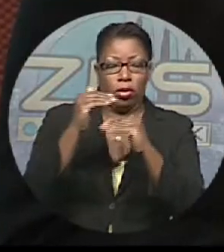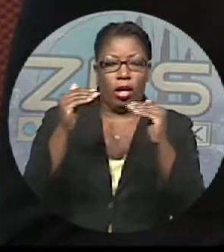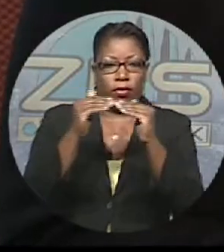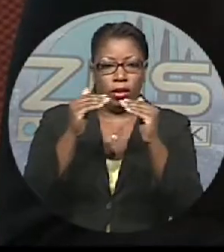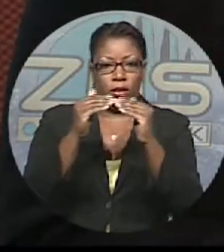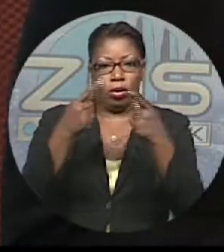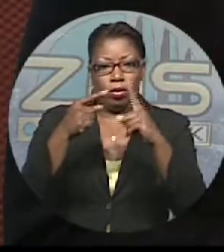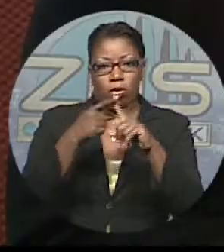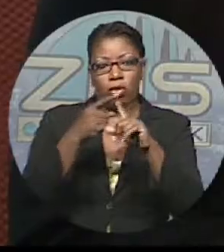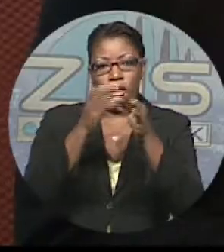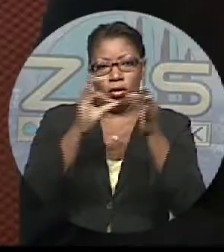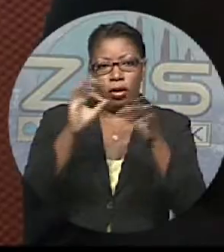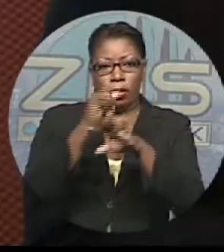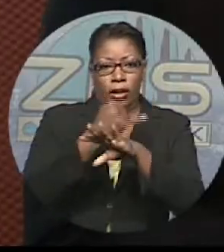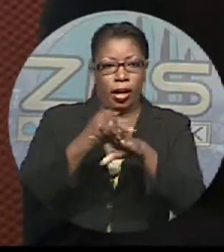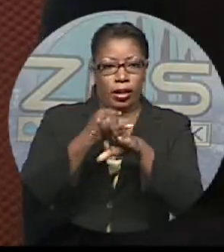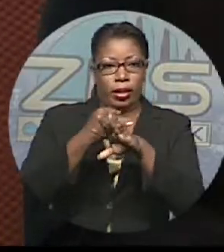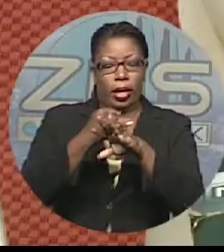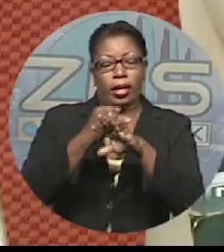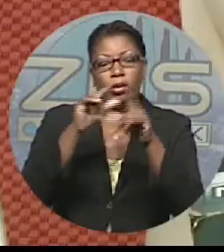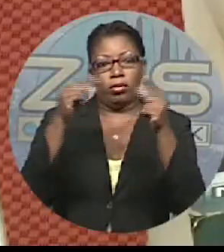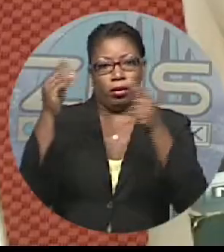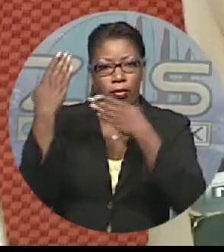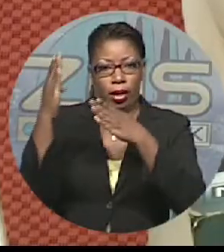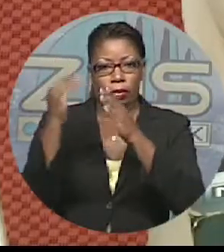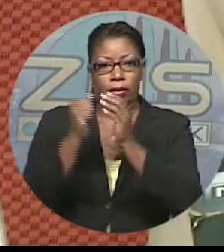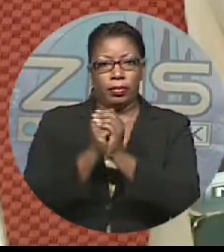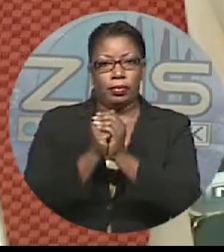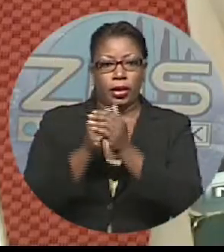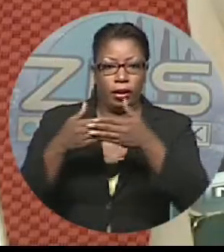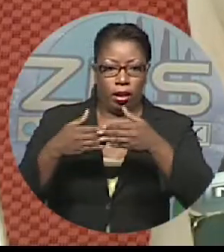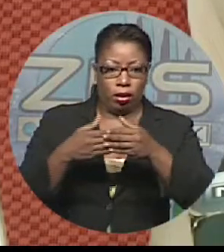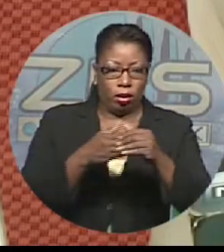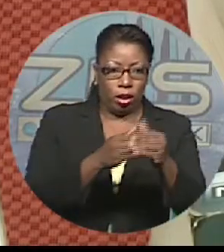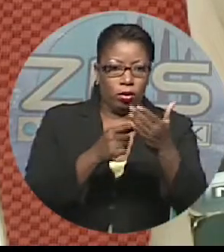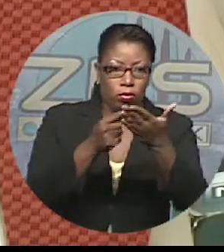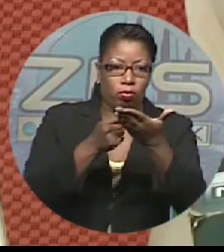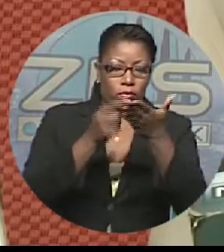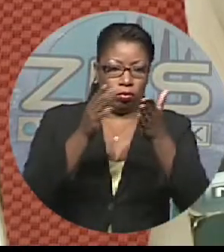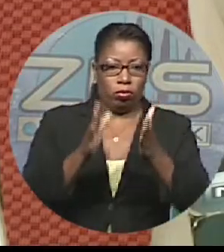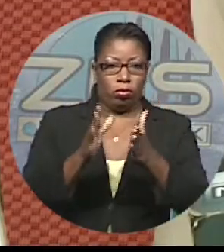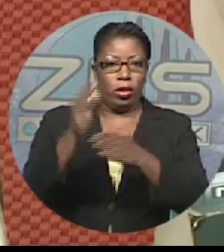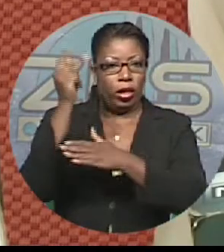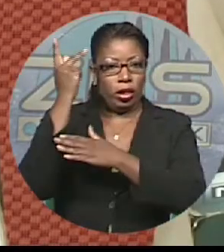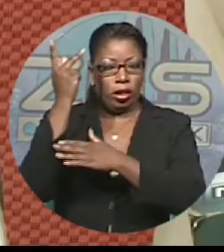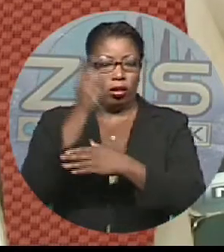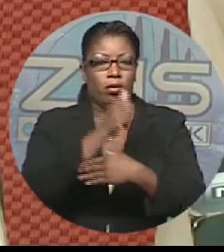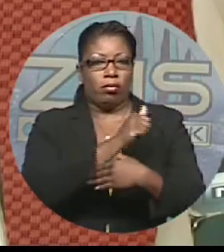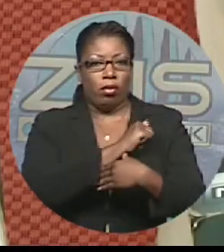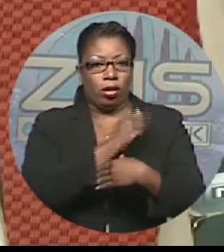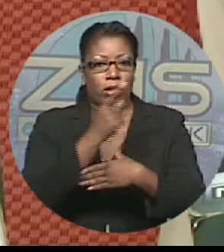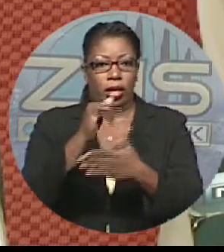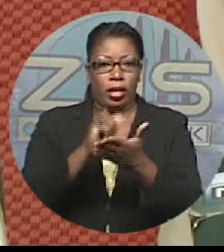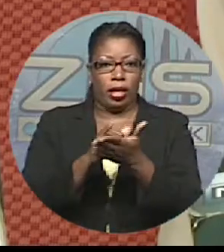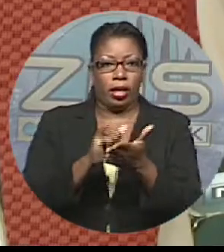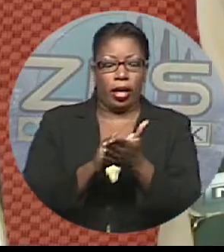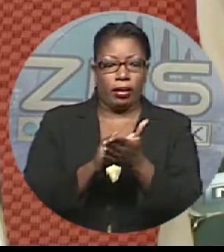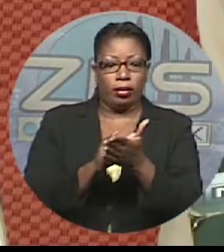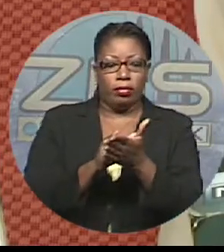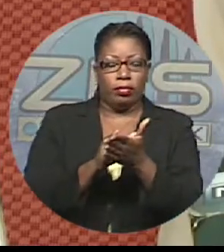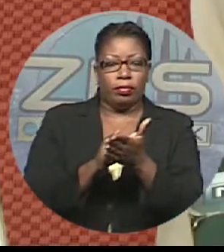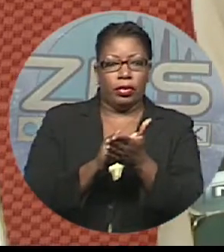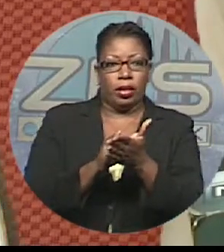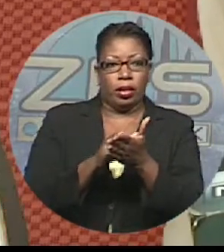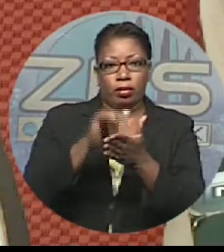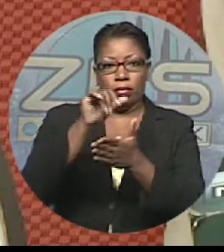Bahama and Family Island members. Lead negotiator for the government, Keith Archer, also says a disturbance allowance has